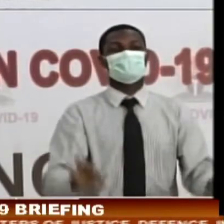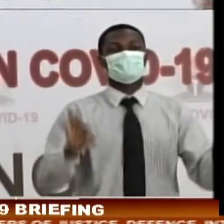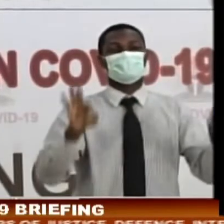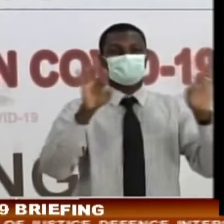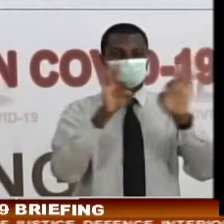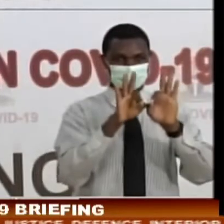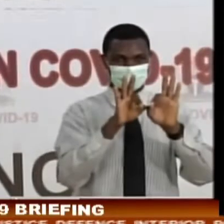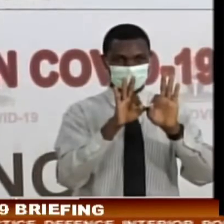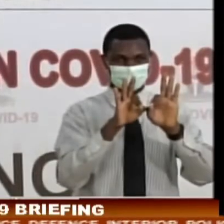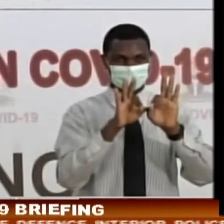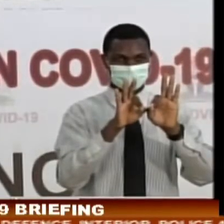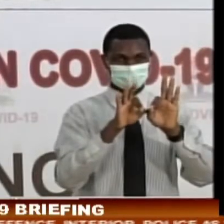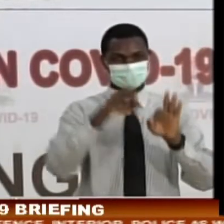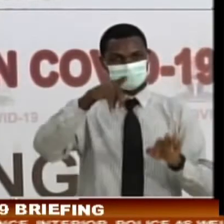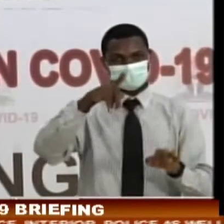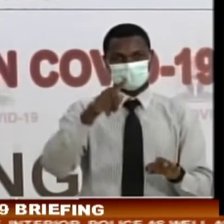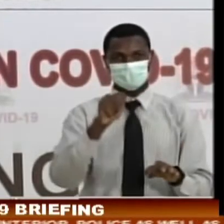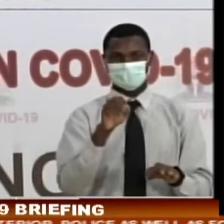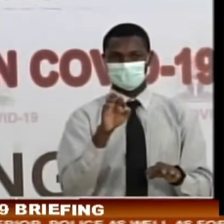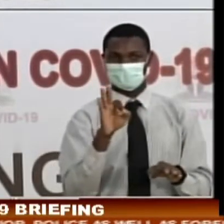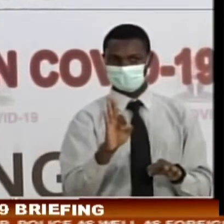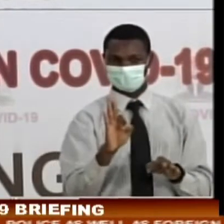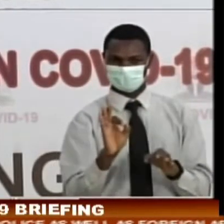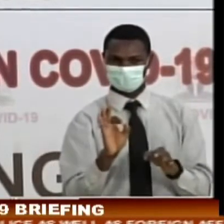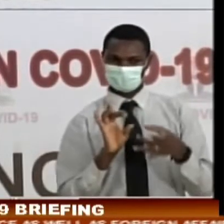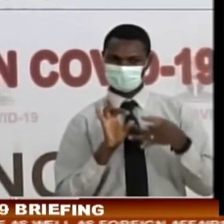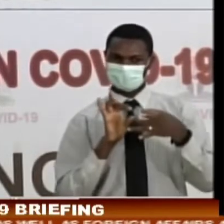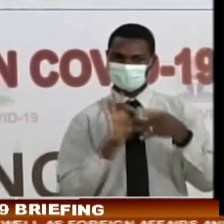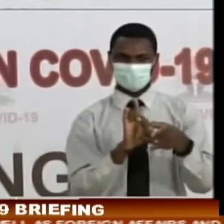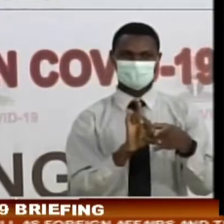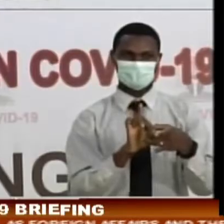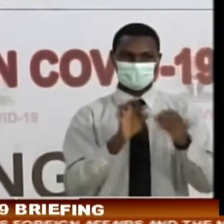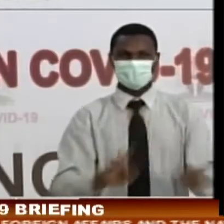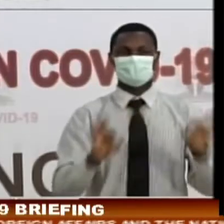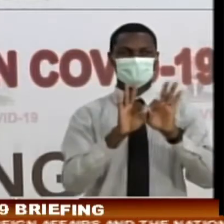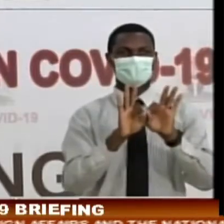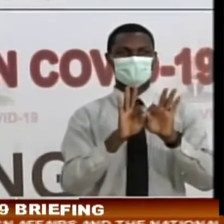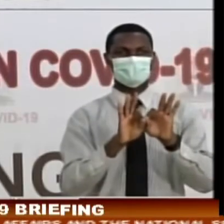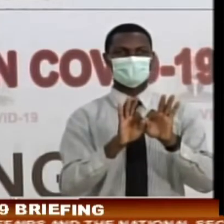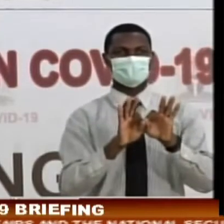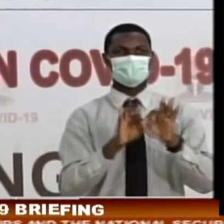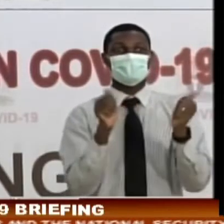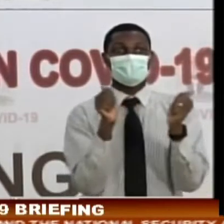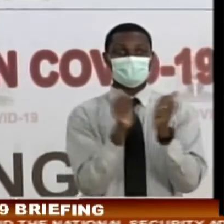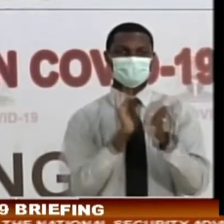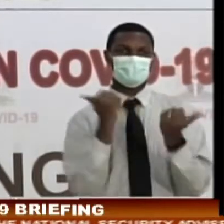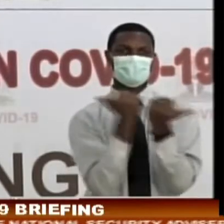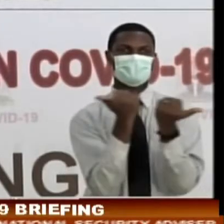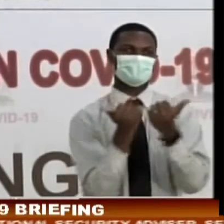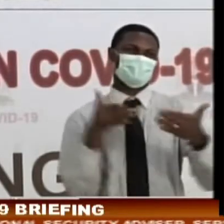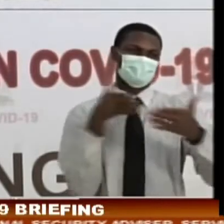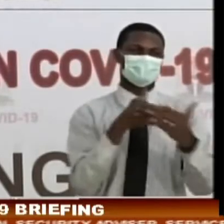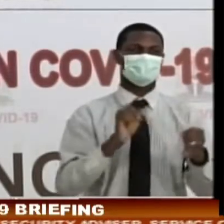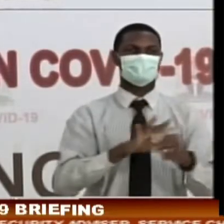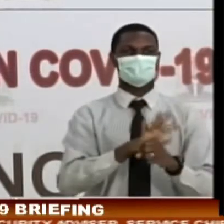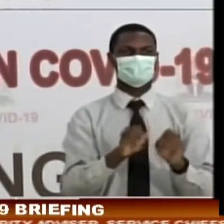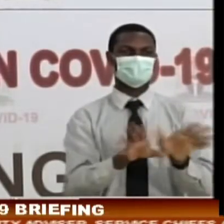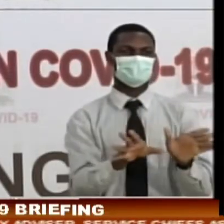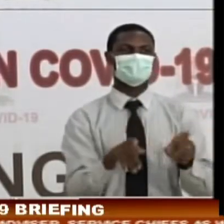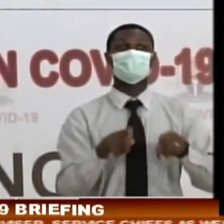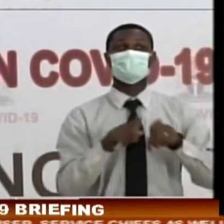to inclusiveness in the battle against covid-19 it also